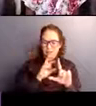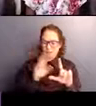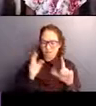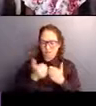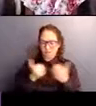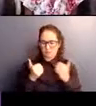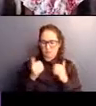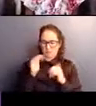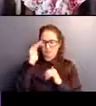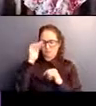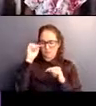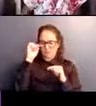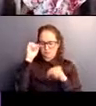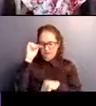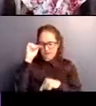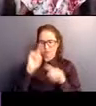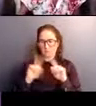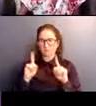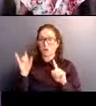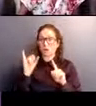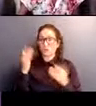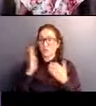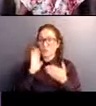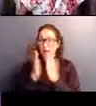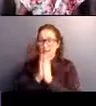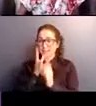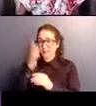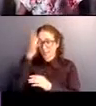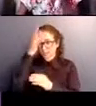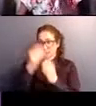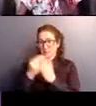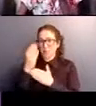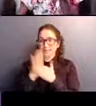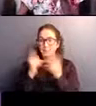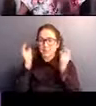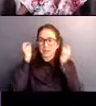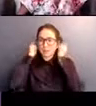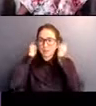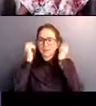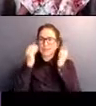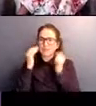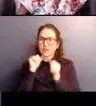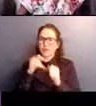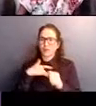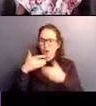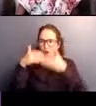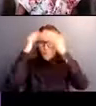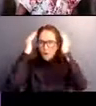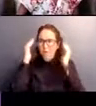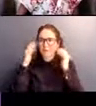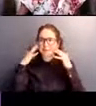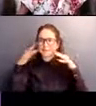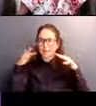bottom. But I may also ask their parents to purchase some earplugs for them so they're not overwhelmed by